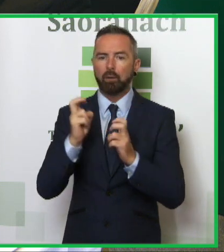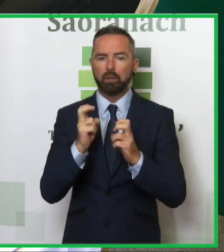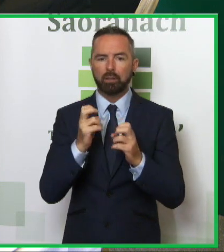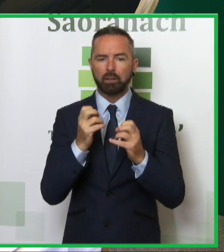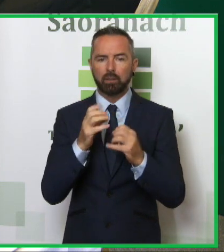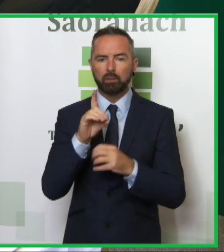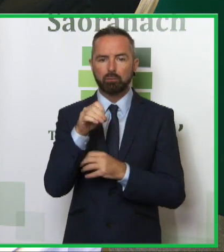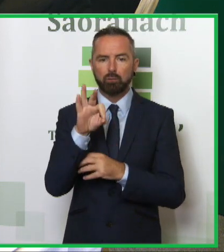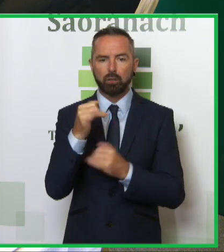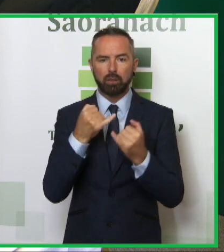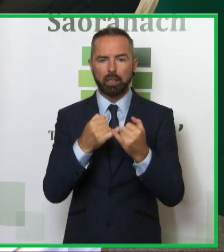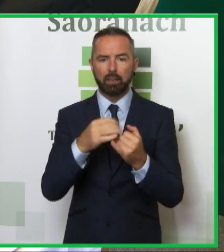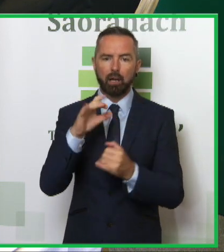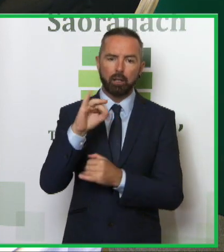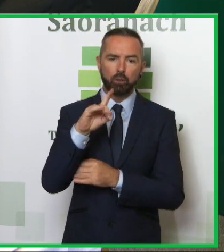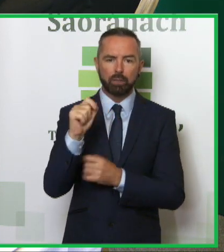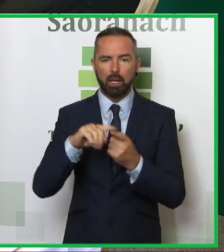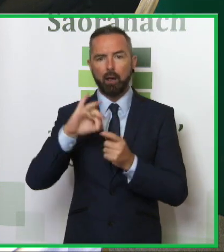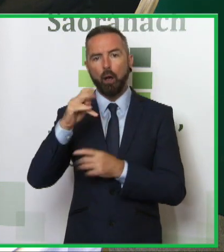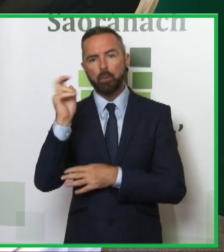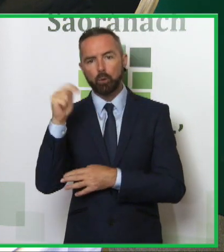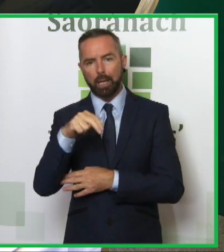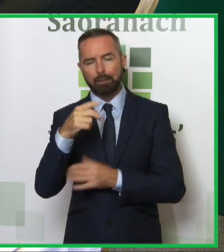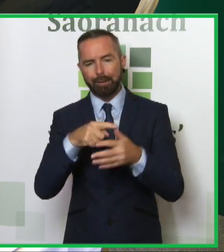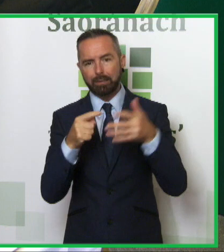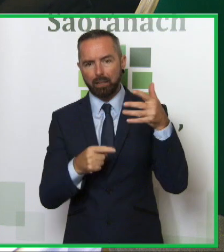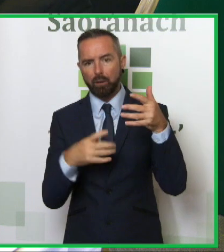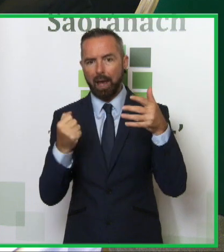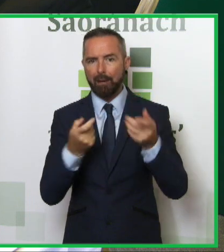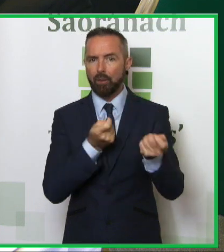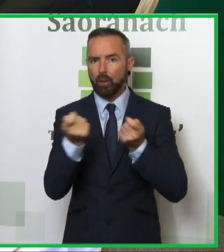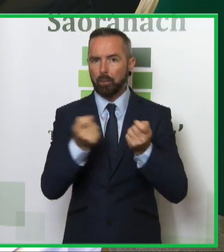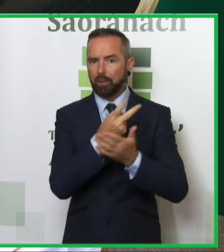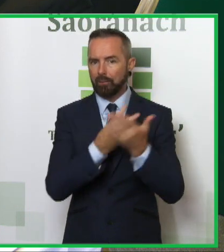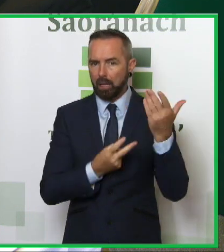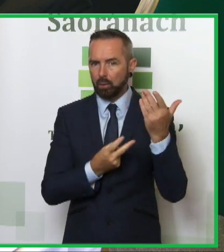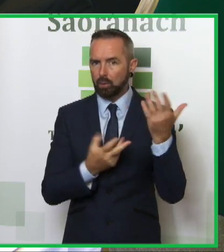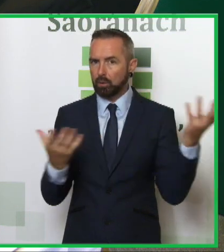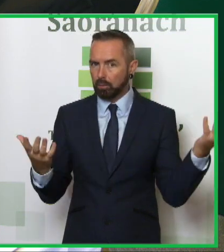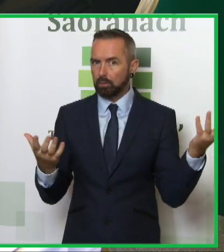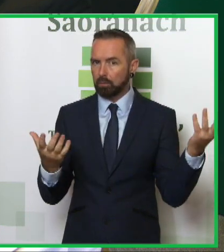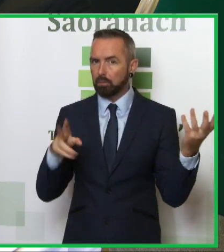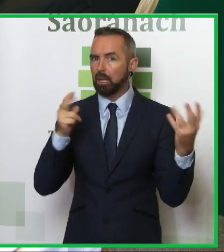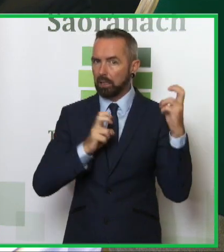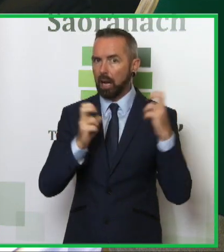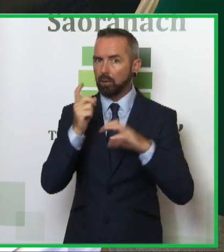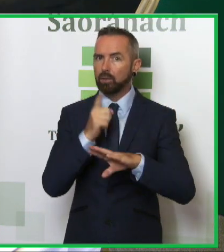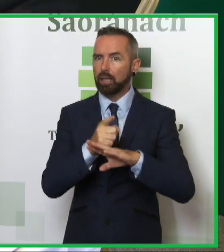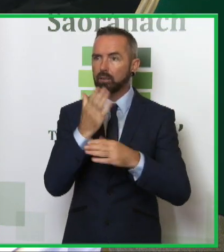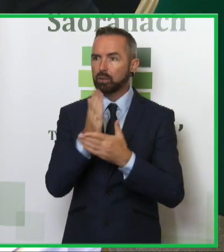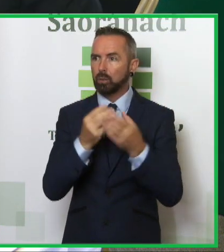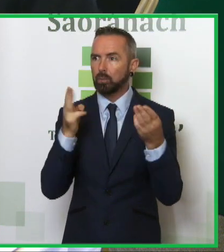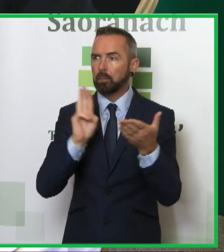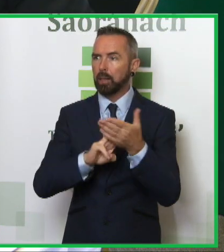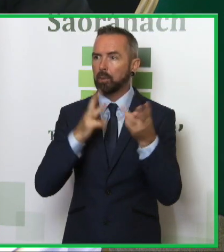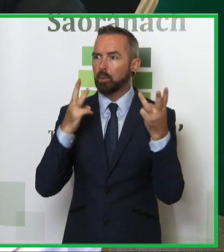psilocybin, ayahuasca, ibogaine, etc., have a therapeutic value, and there is probably an argument that some members would like to advance